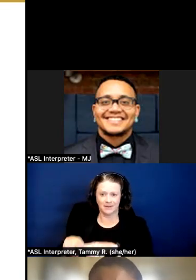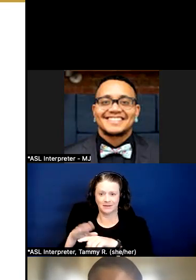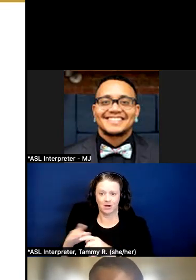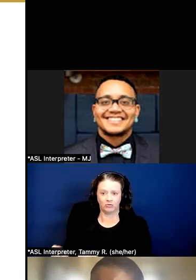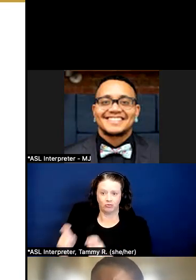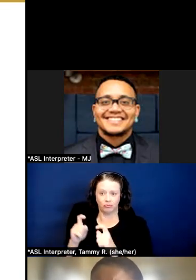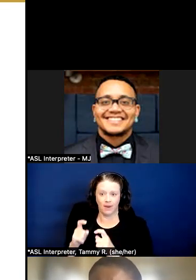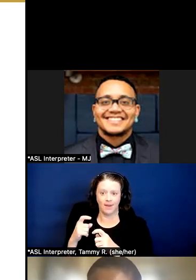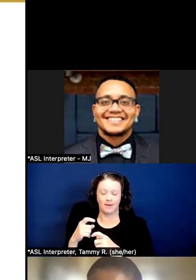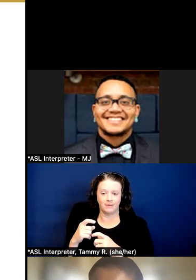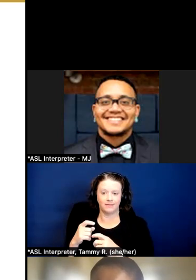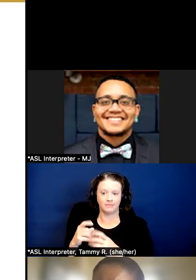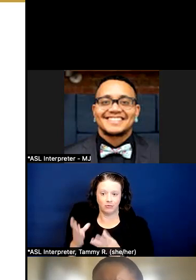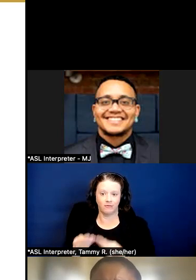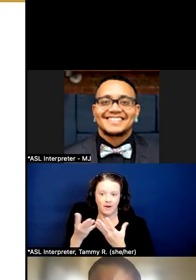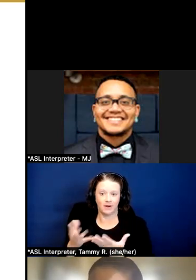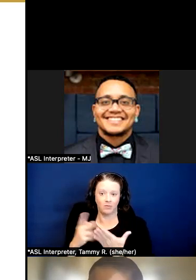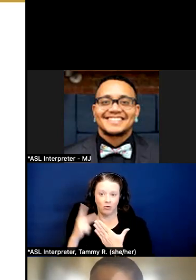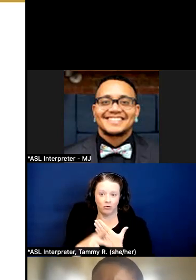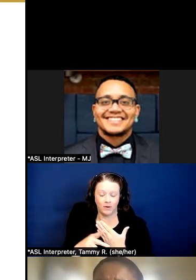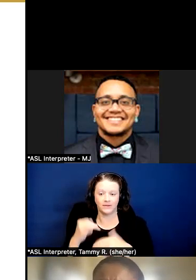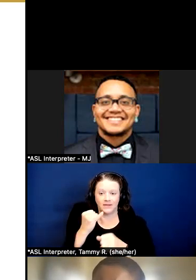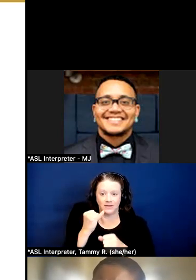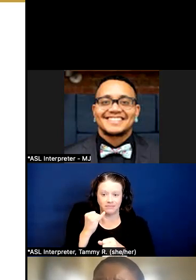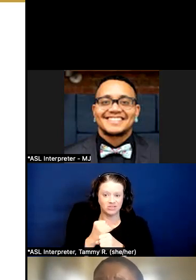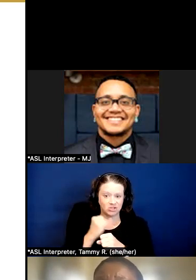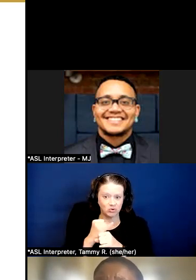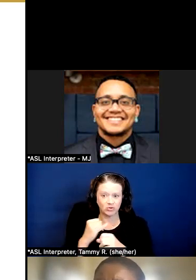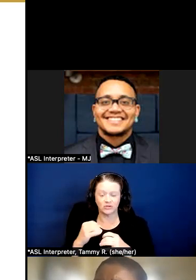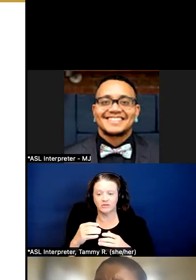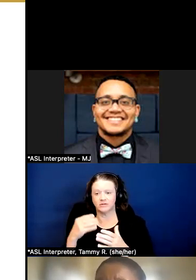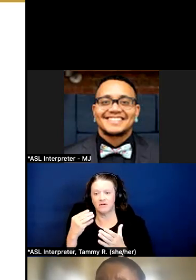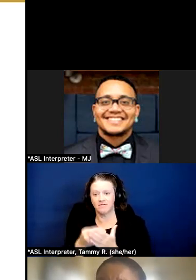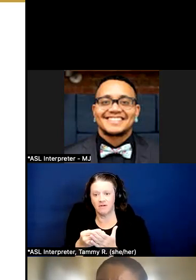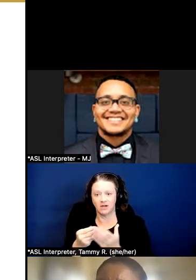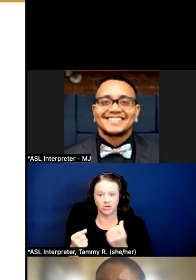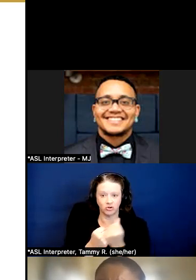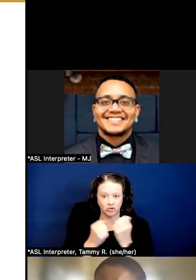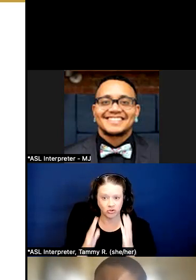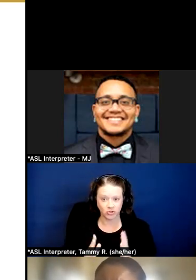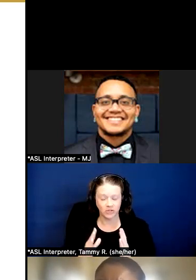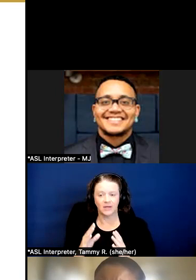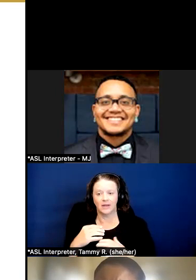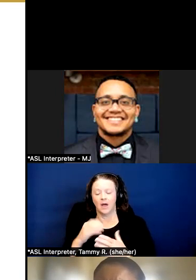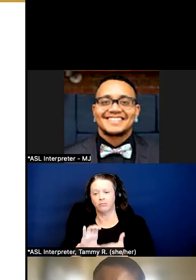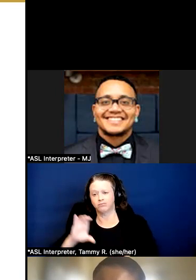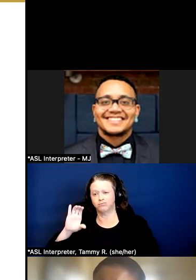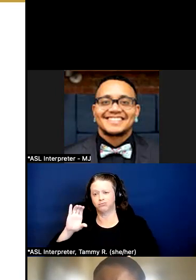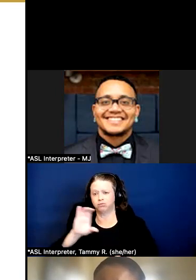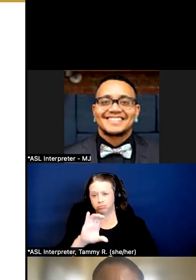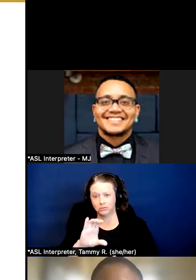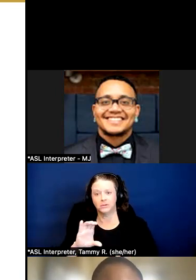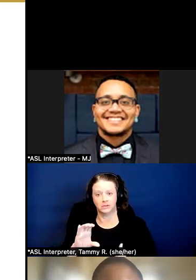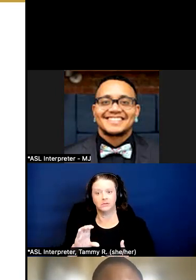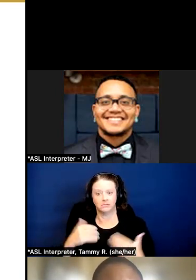grant-making programs, institutions, funders, making a significant funding and investment into these